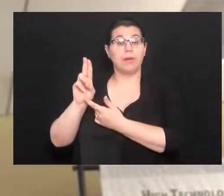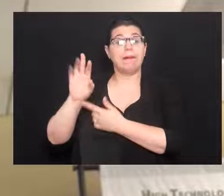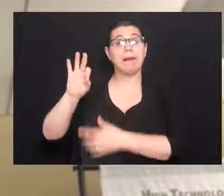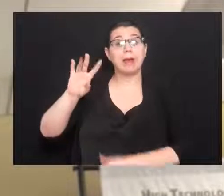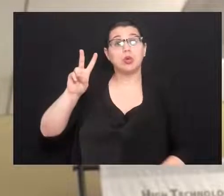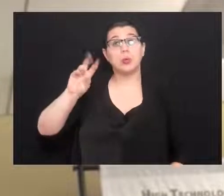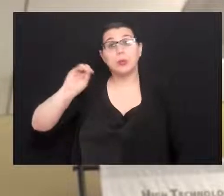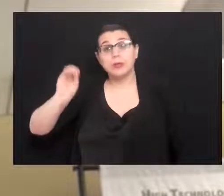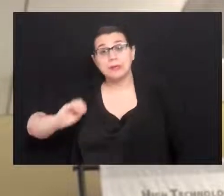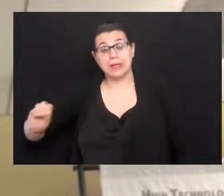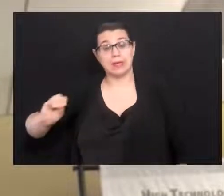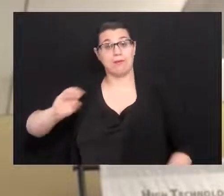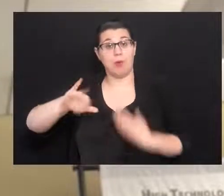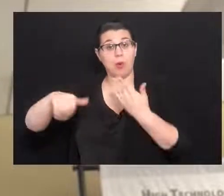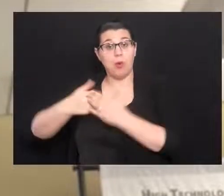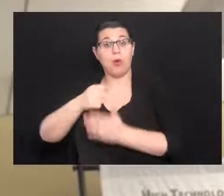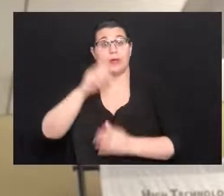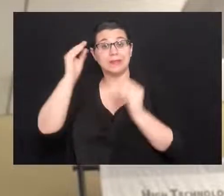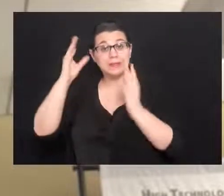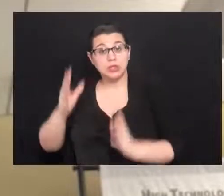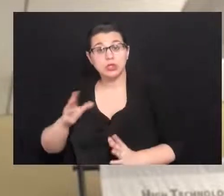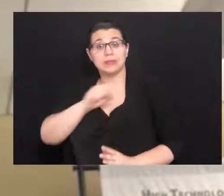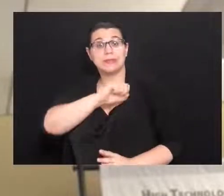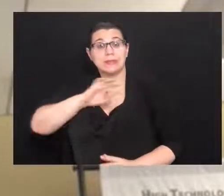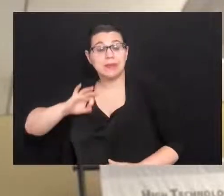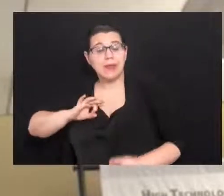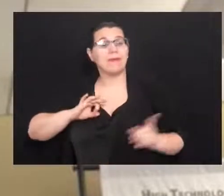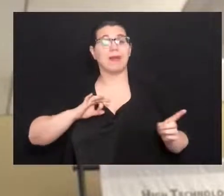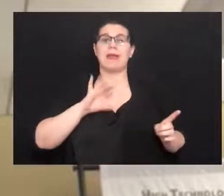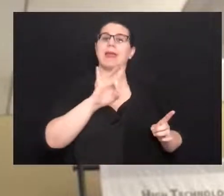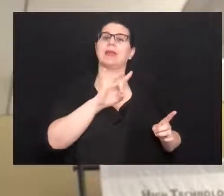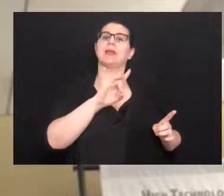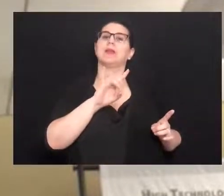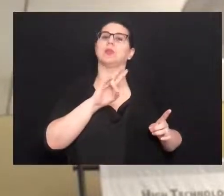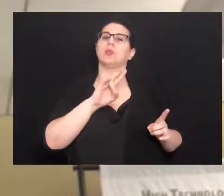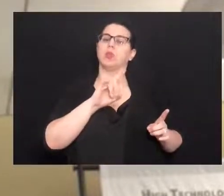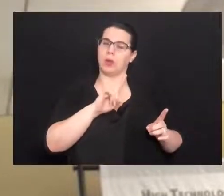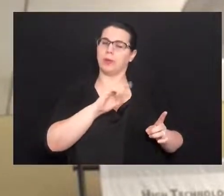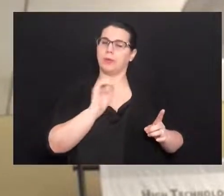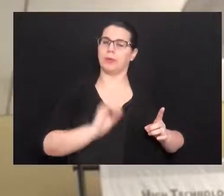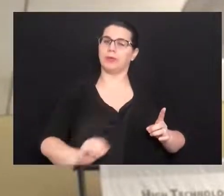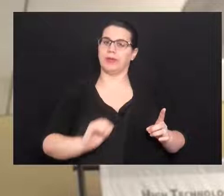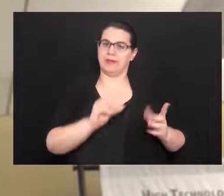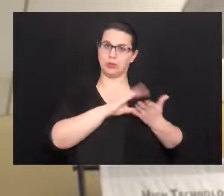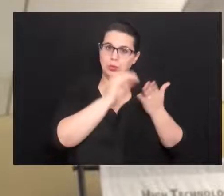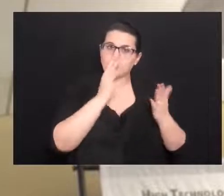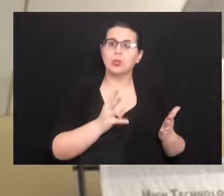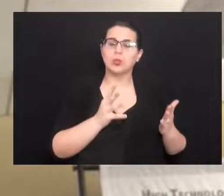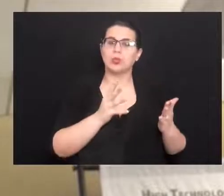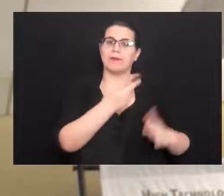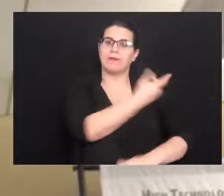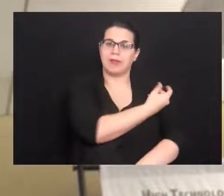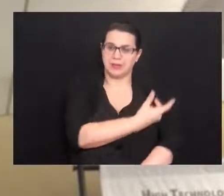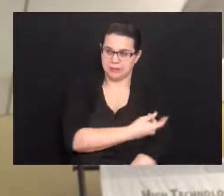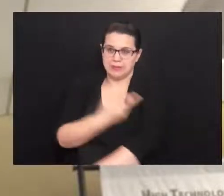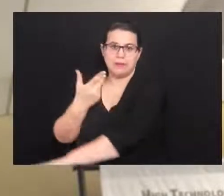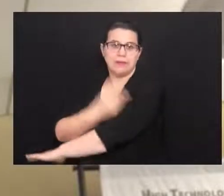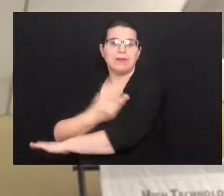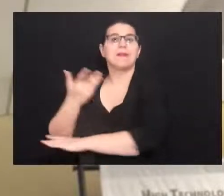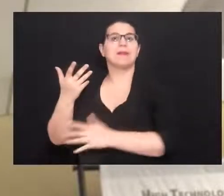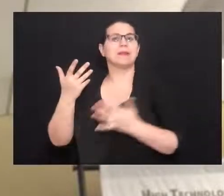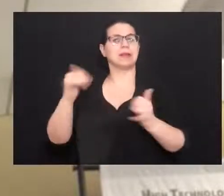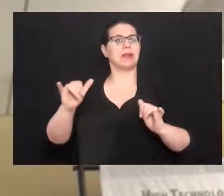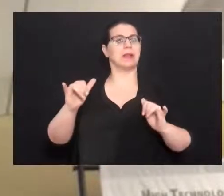81% of the students are vaccinated. And so far this year, even with interaction